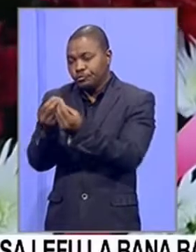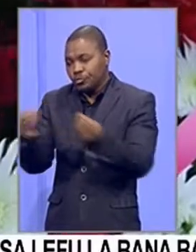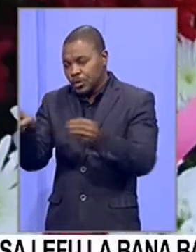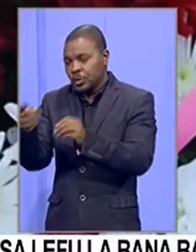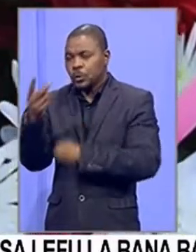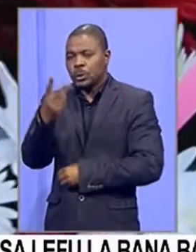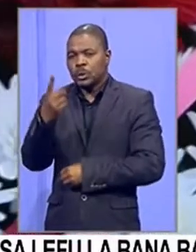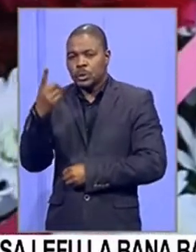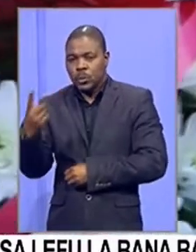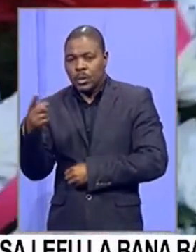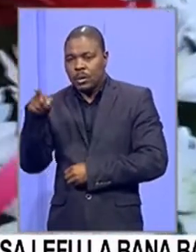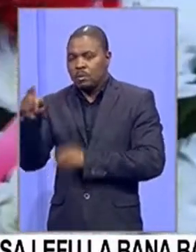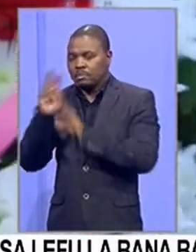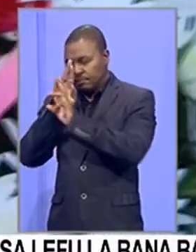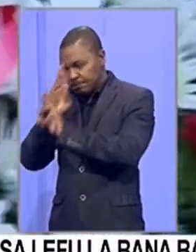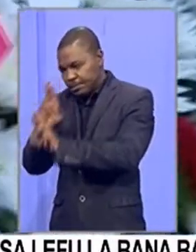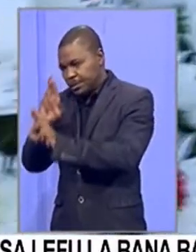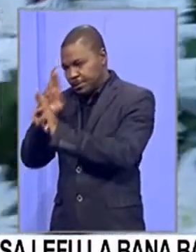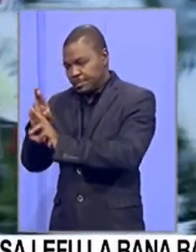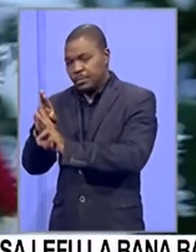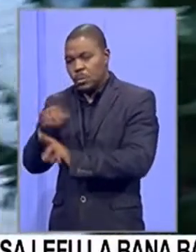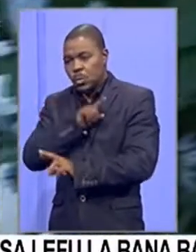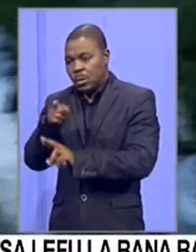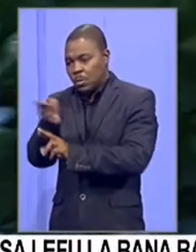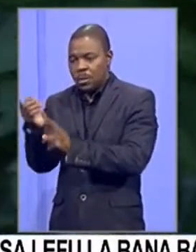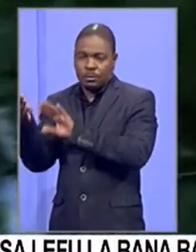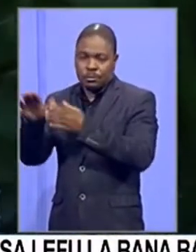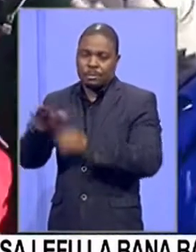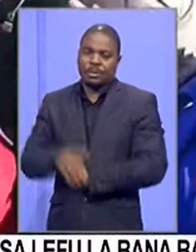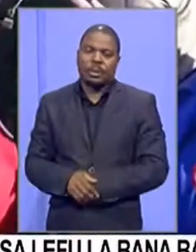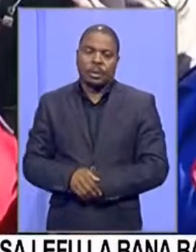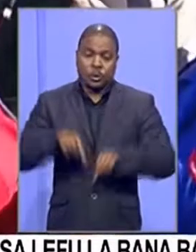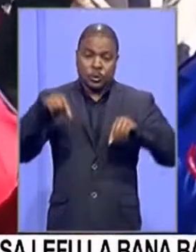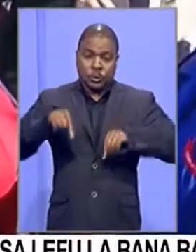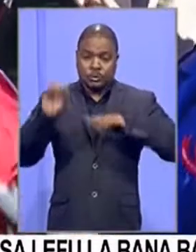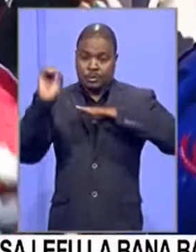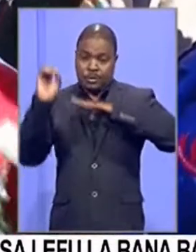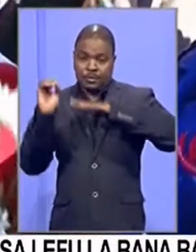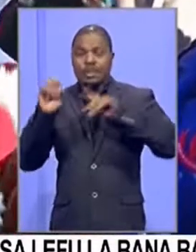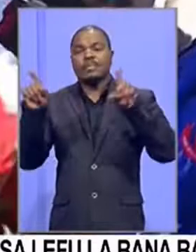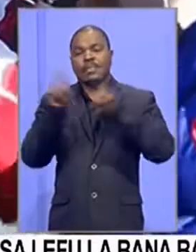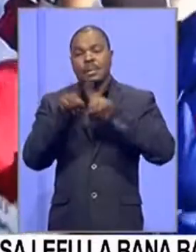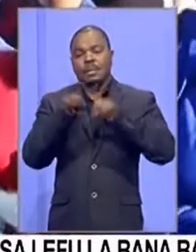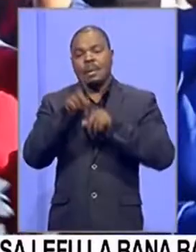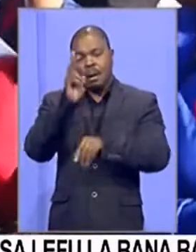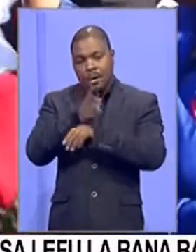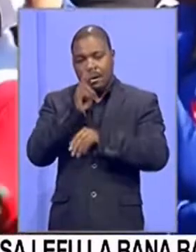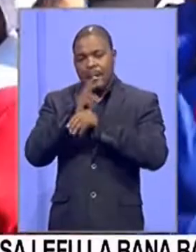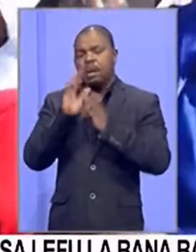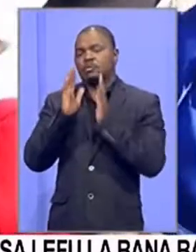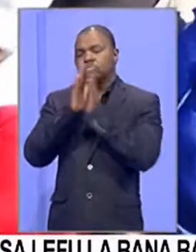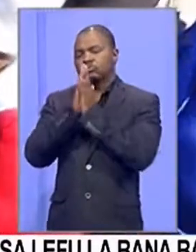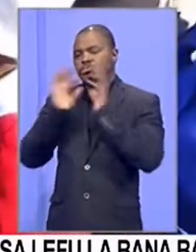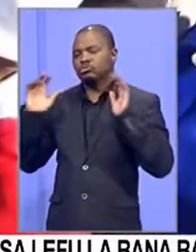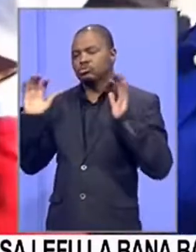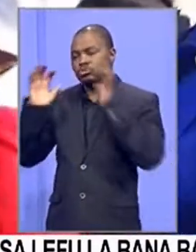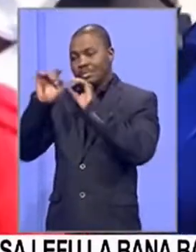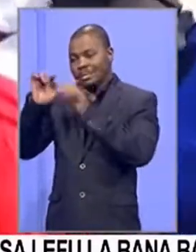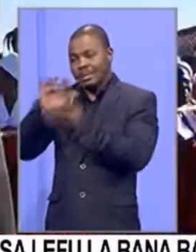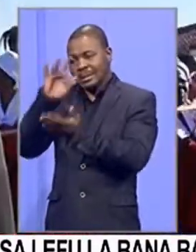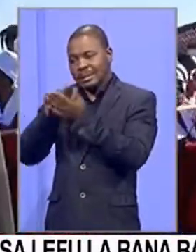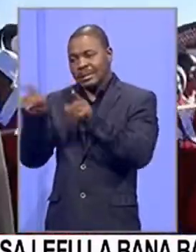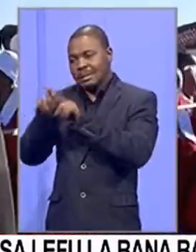ba 21 ba hlokaetseng. Ka jeno thapama ho bile le tshebeletso e nngwe hape ya thapelo sebakeng sa